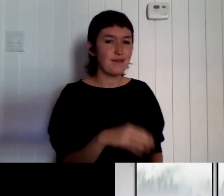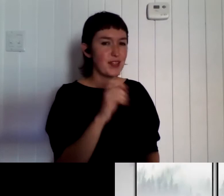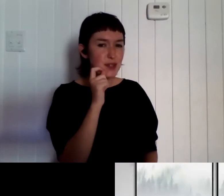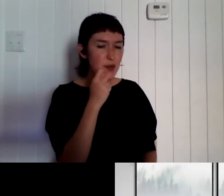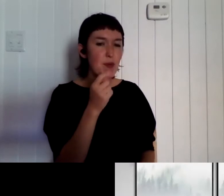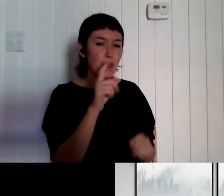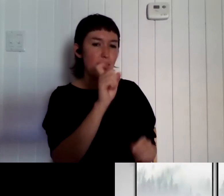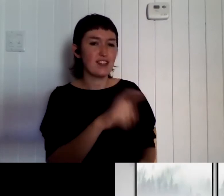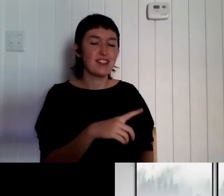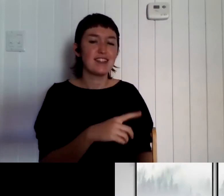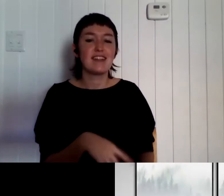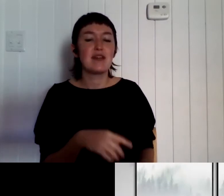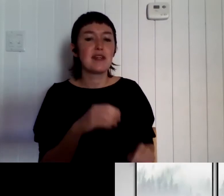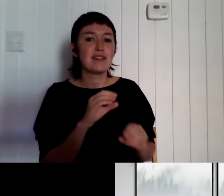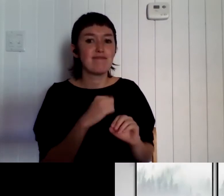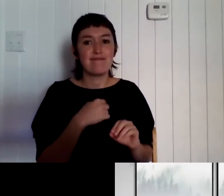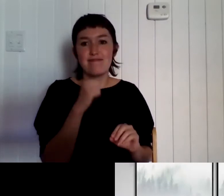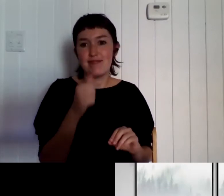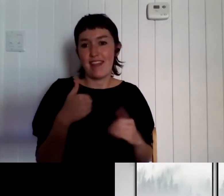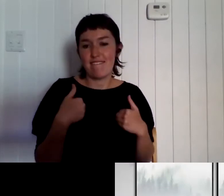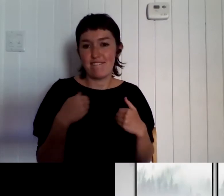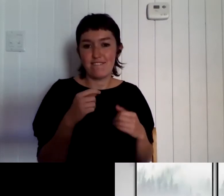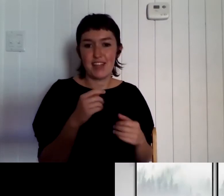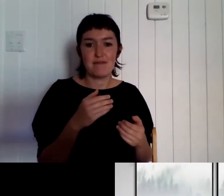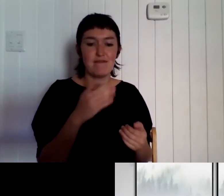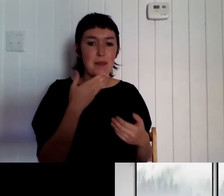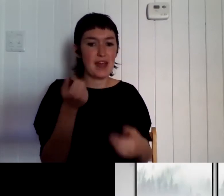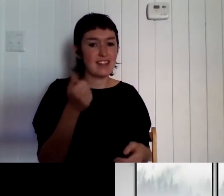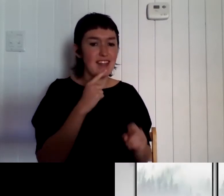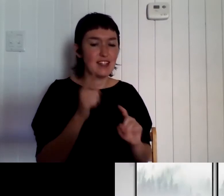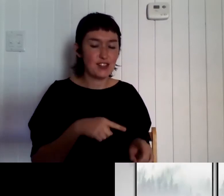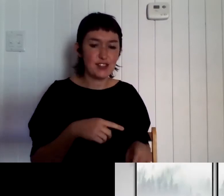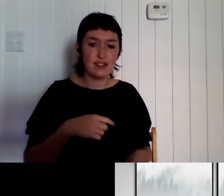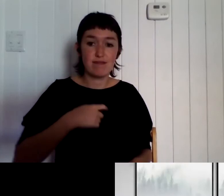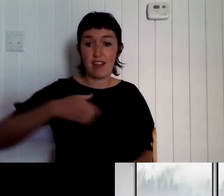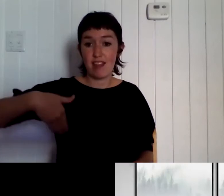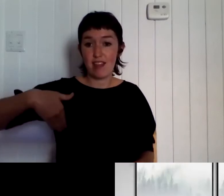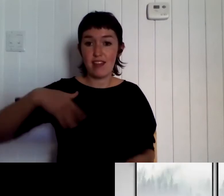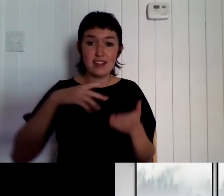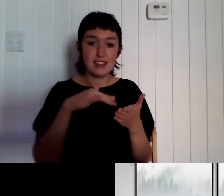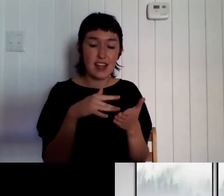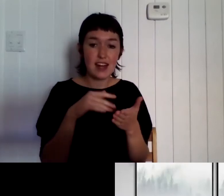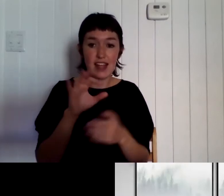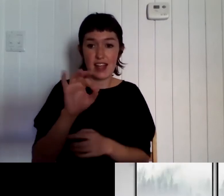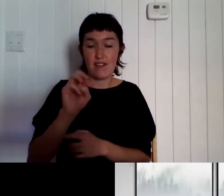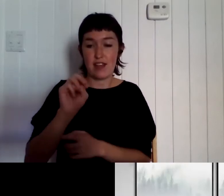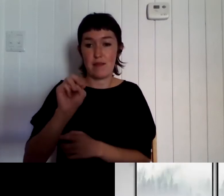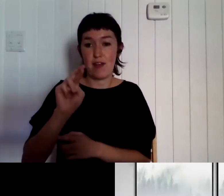So I haven't participated as a researcher in any studies using fMRI